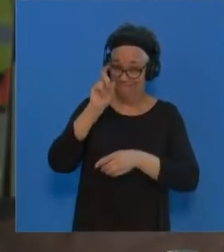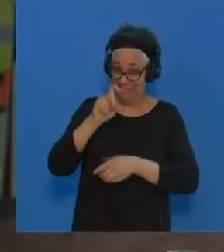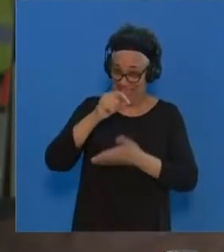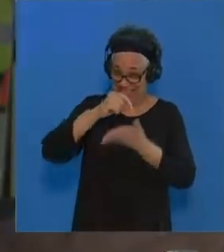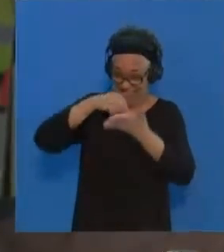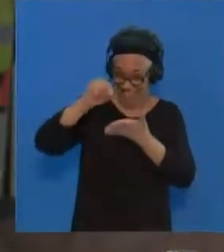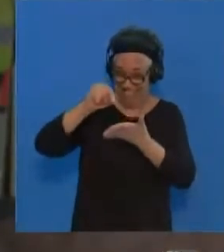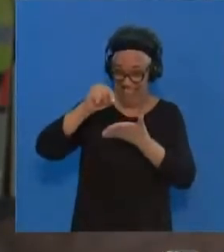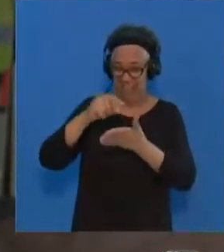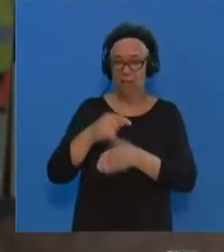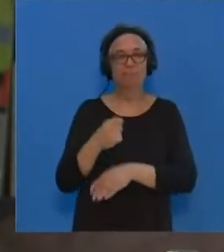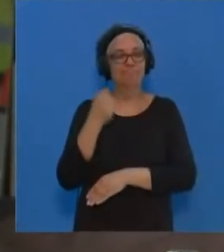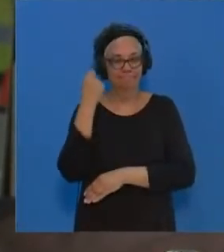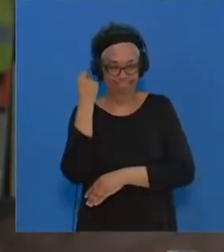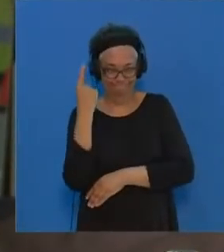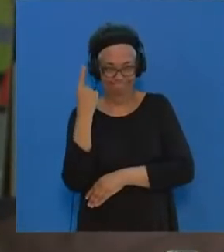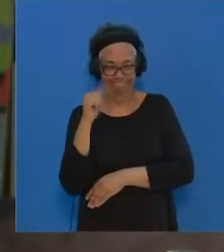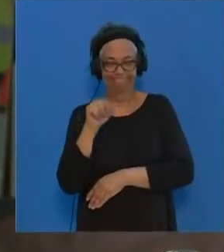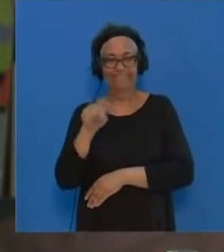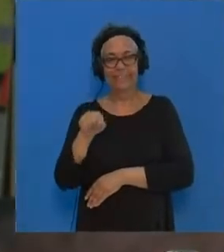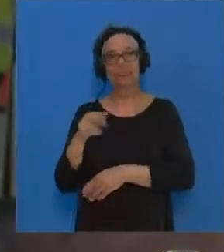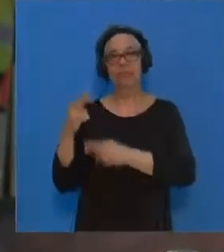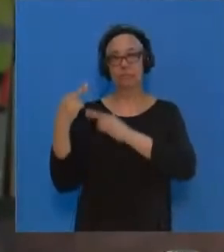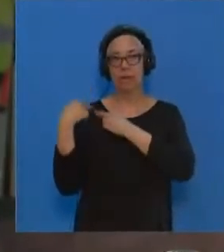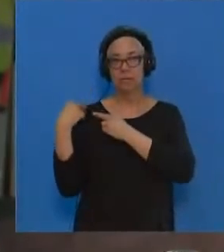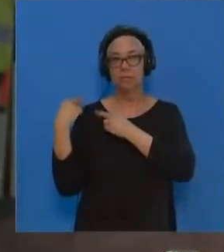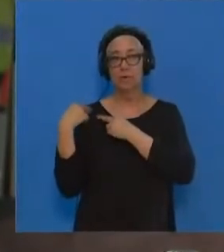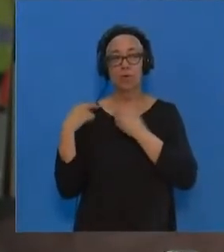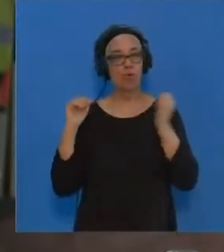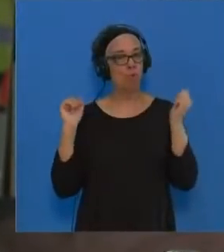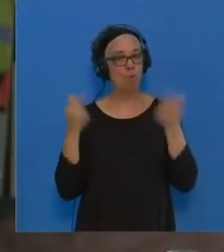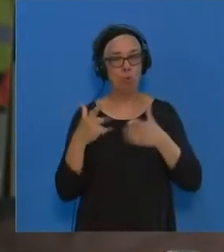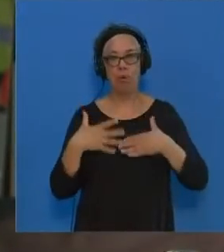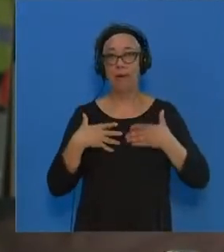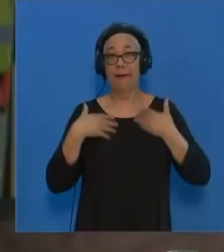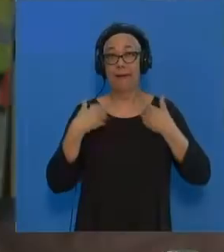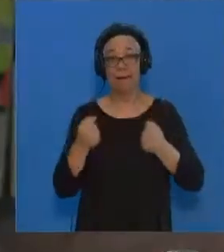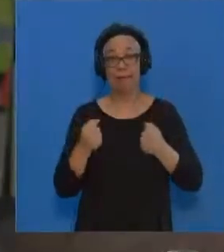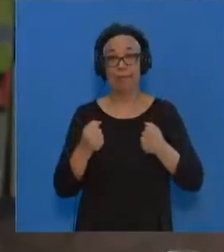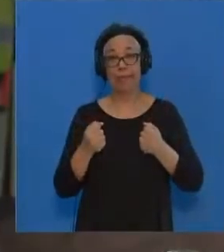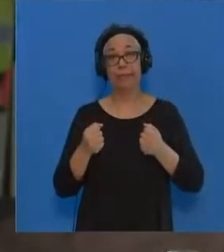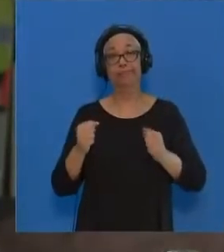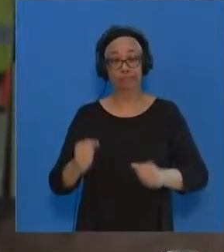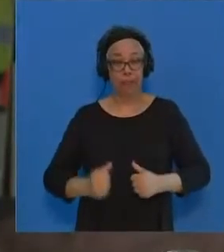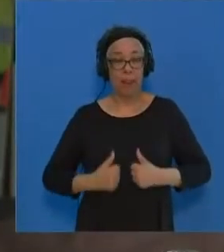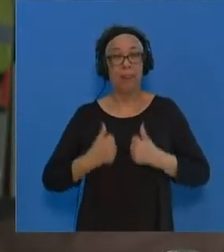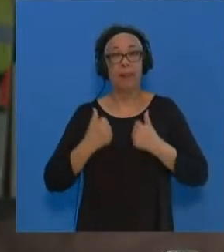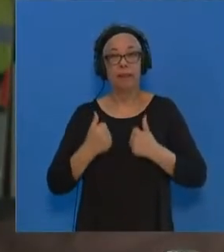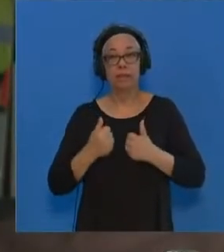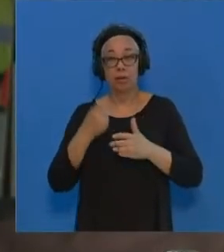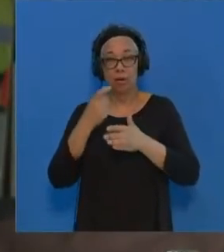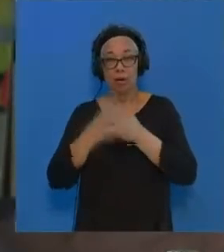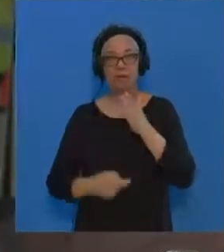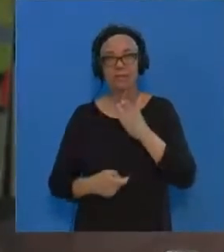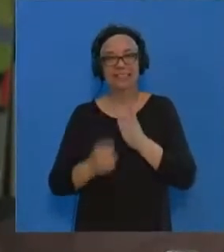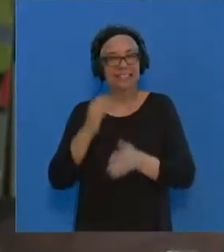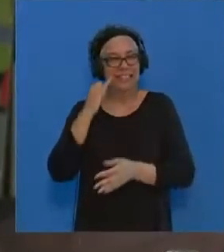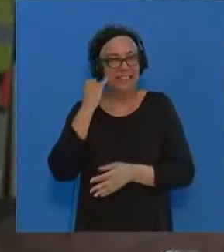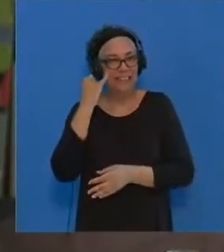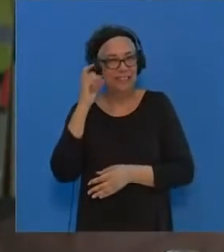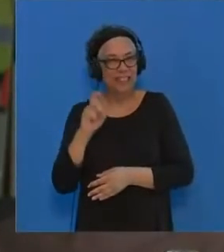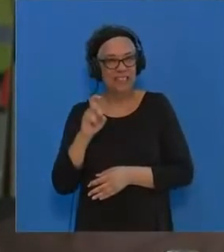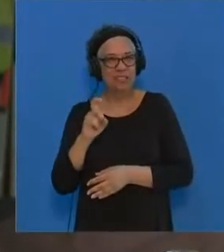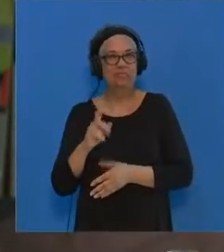that they fully understand that they will be responsible for all health and accommodation costs should they require treatment and